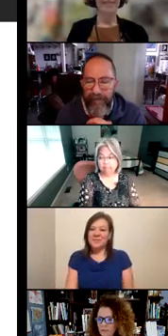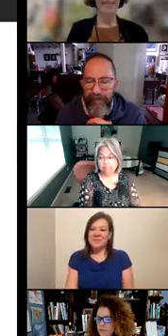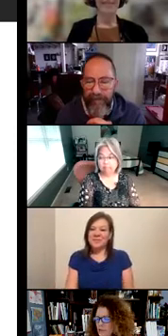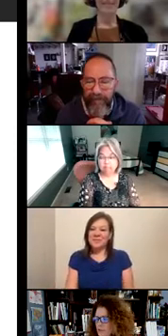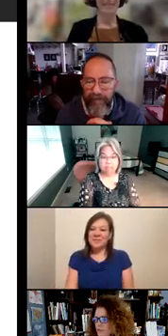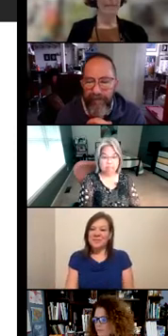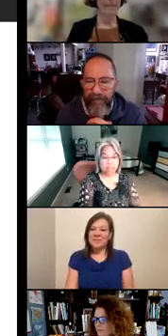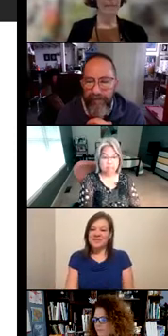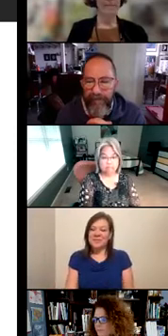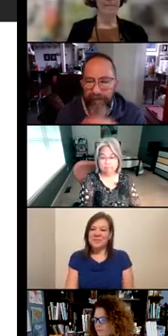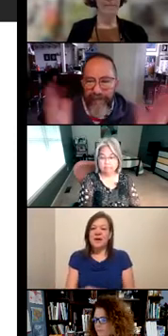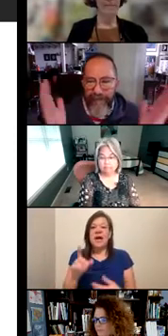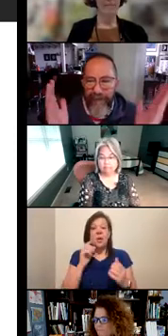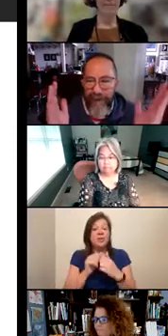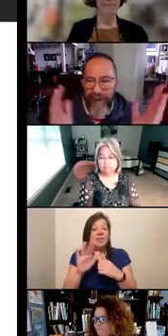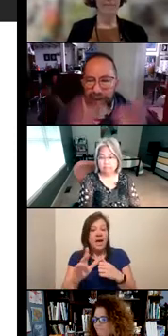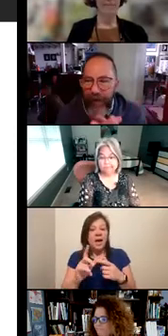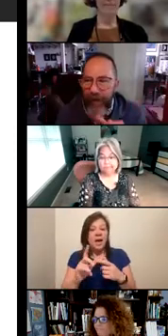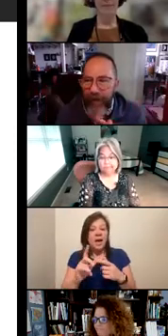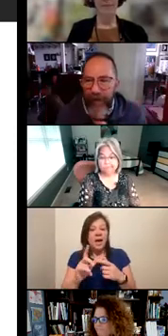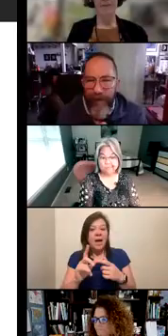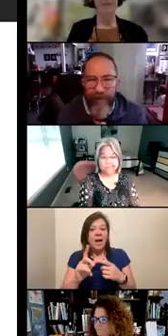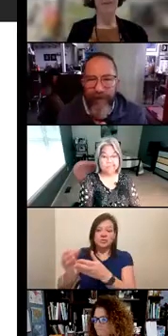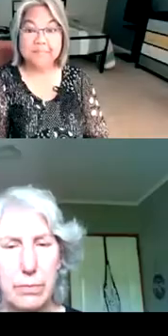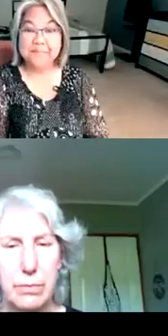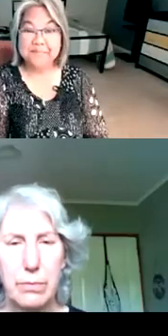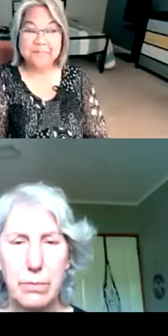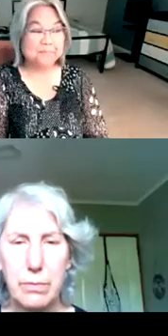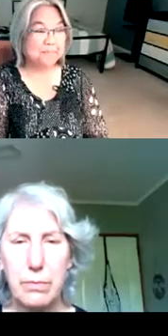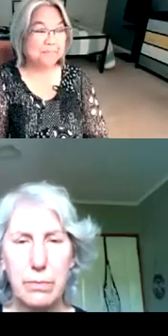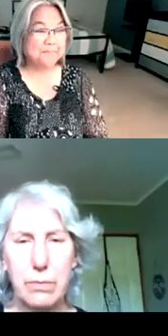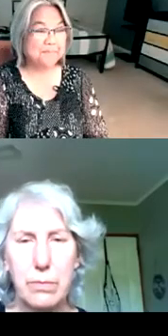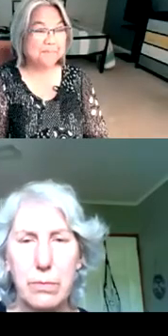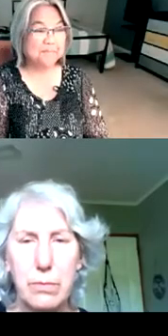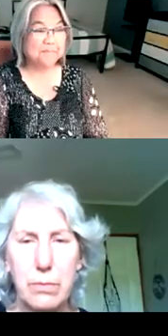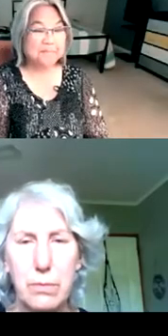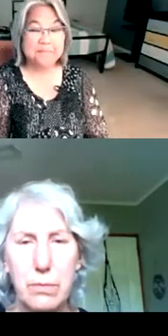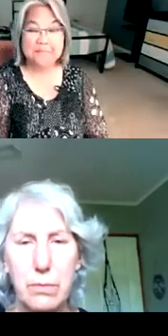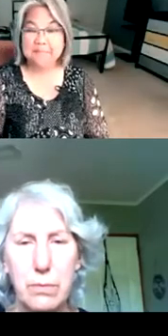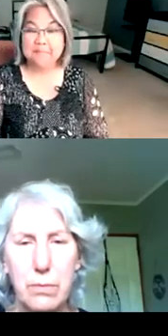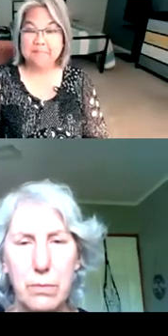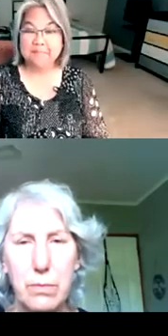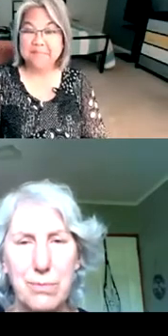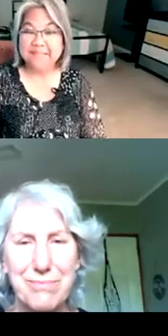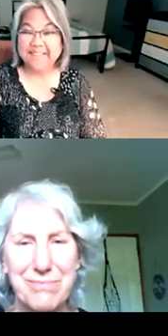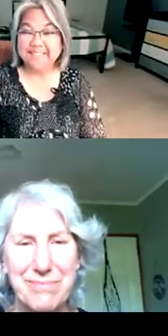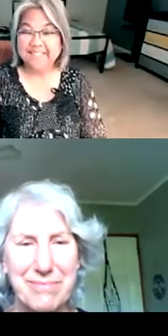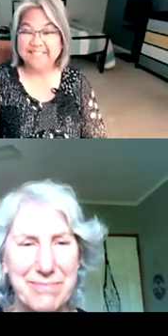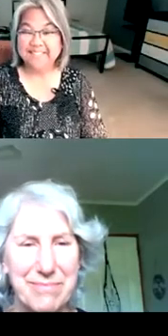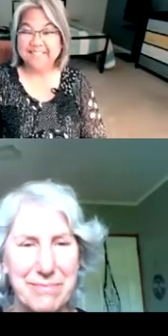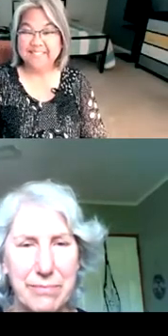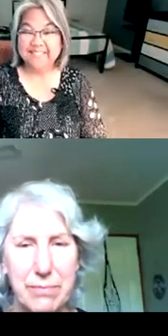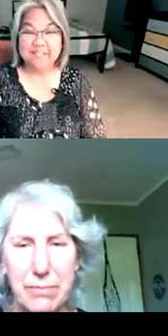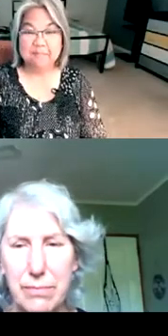I will hand it over to Charles. Charles. Wonderful. And thank you so much, Kate. And greetings to everyone